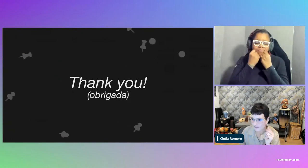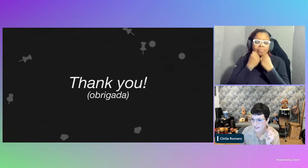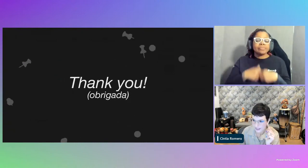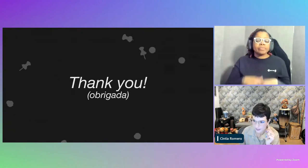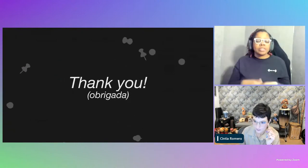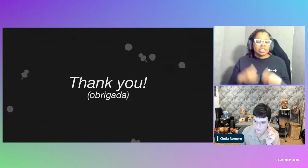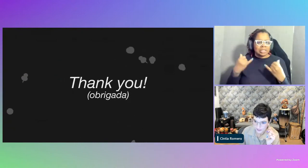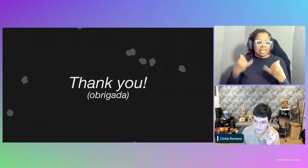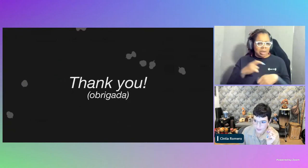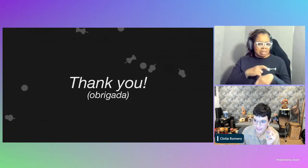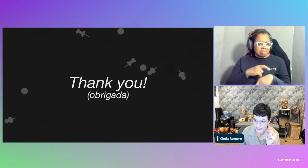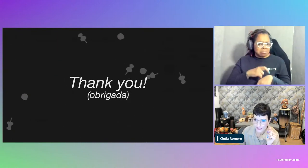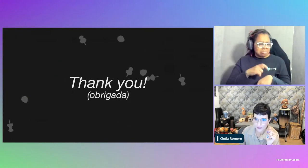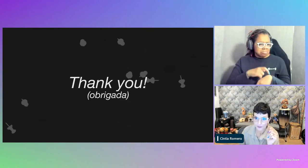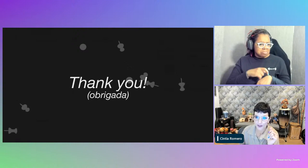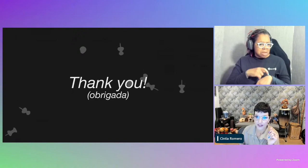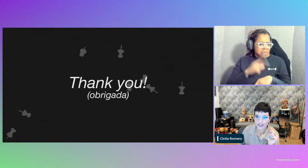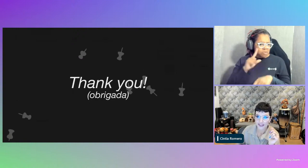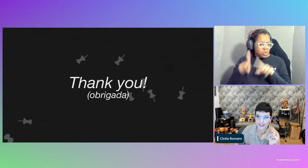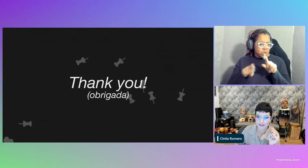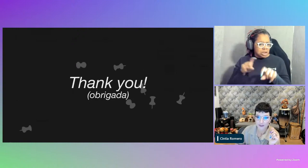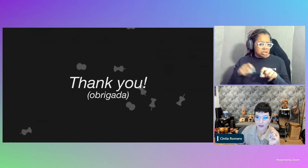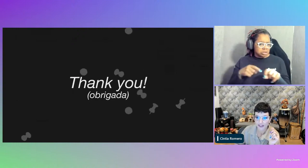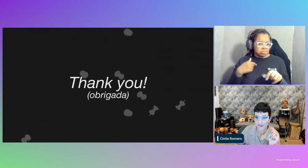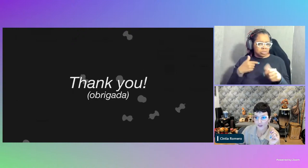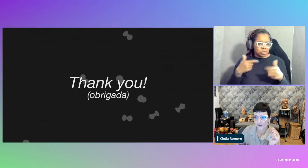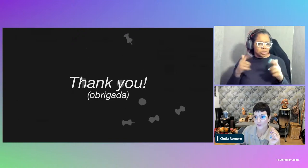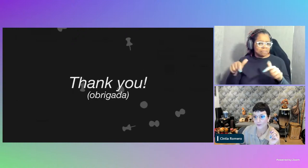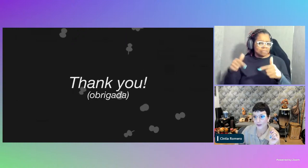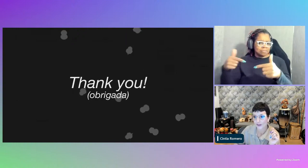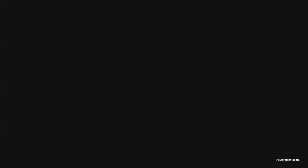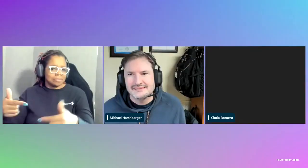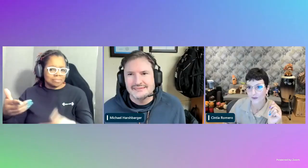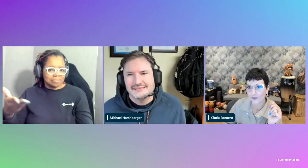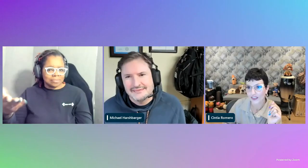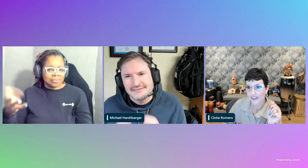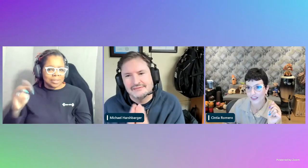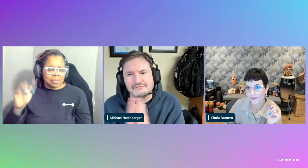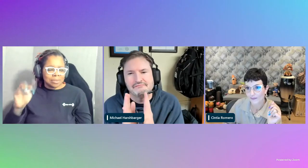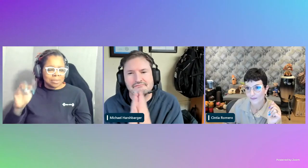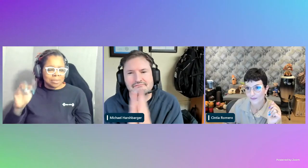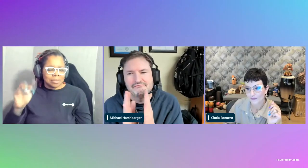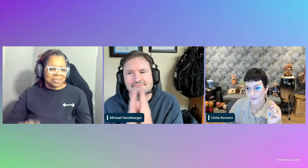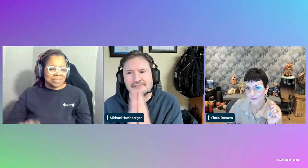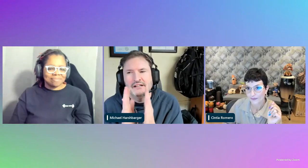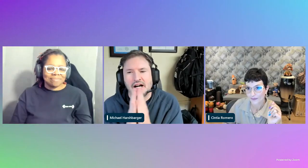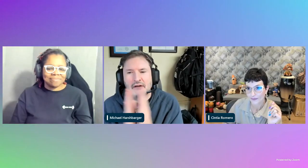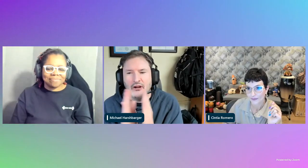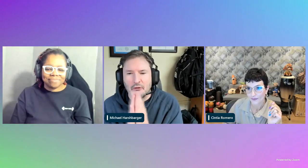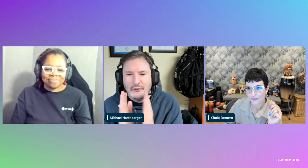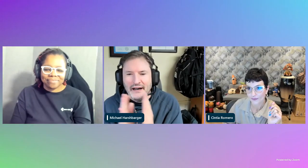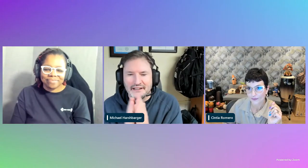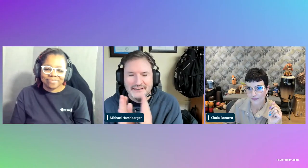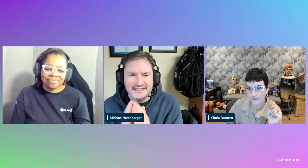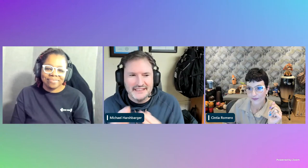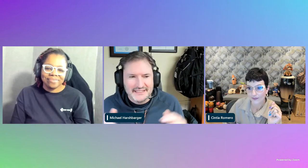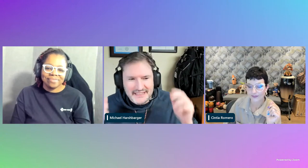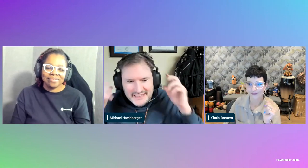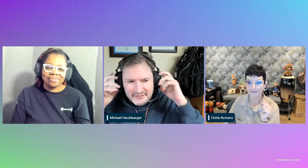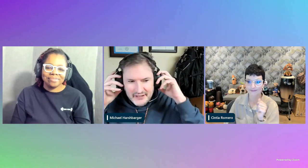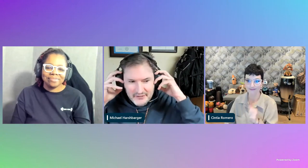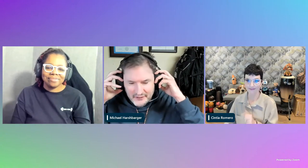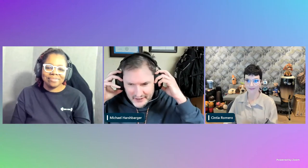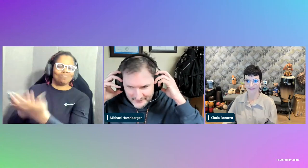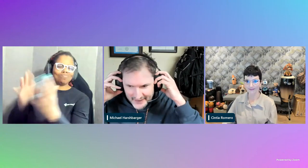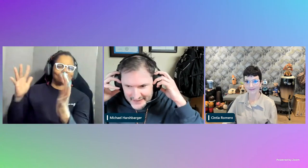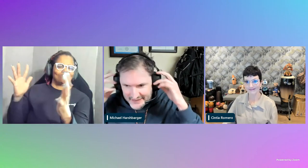I believe it's time for Q&A, so I'm gonna give it back to you, Michael. I'm going to applaud